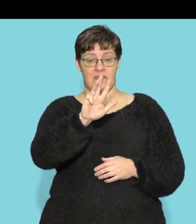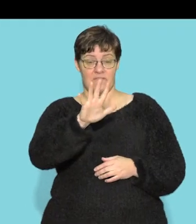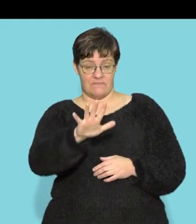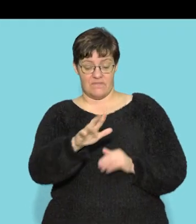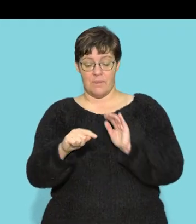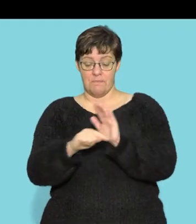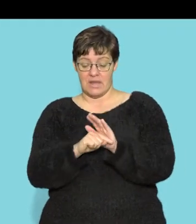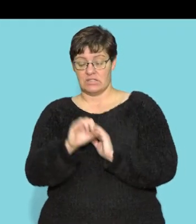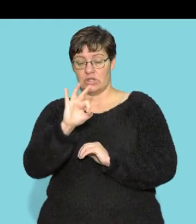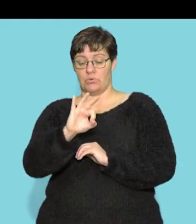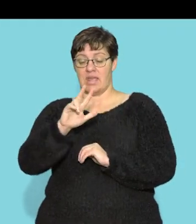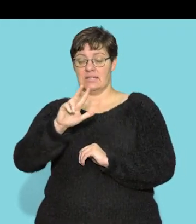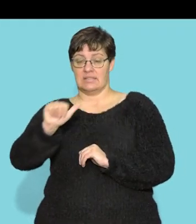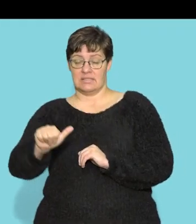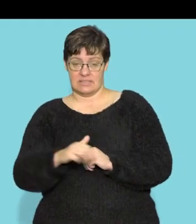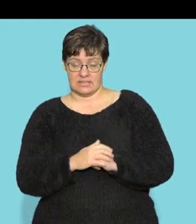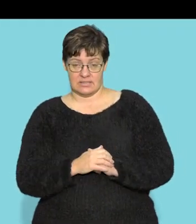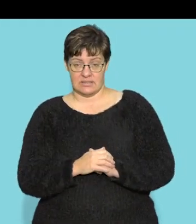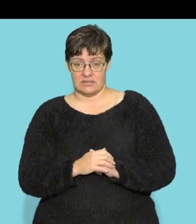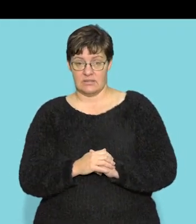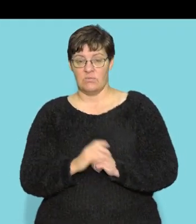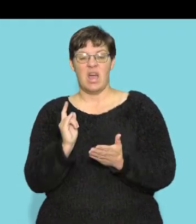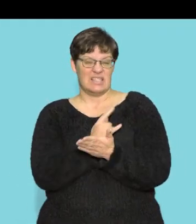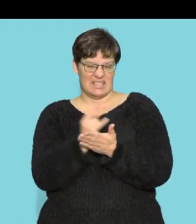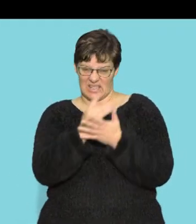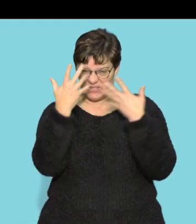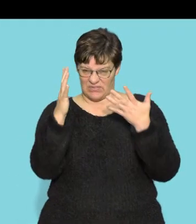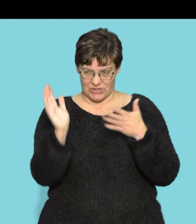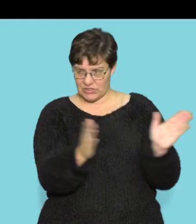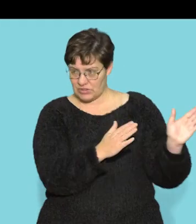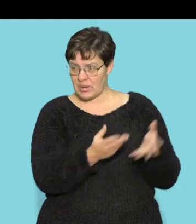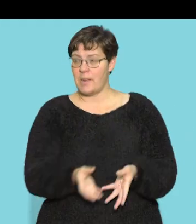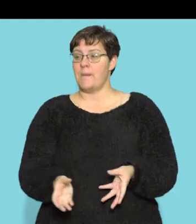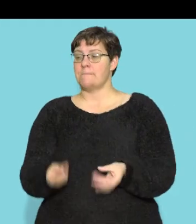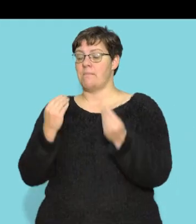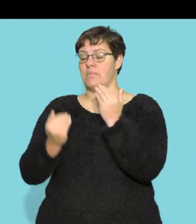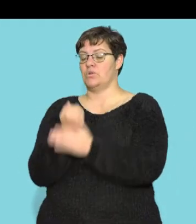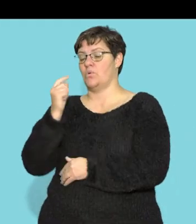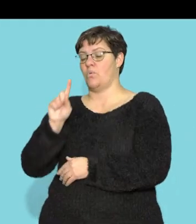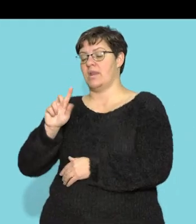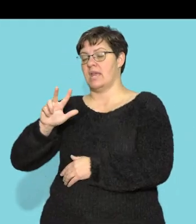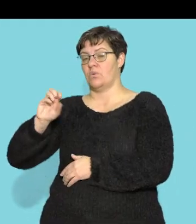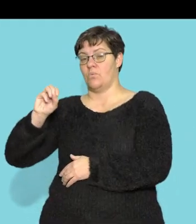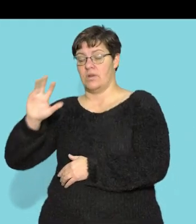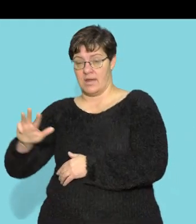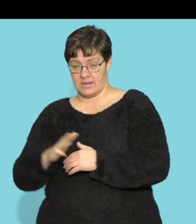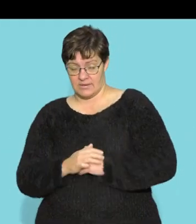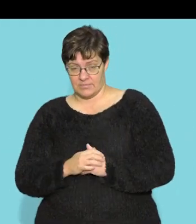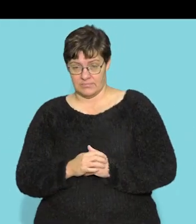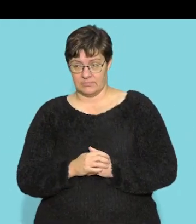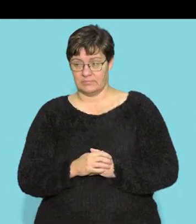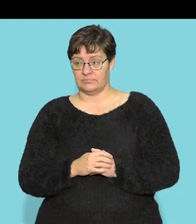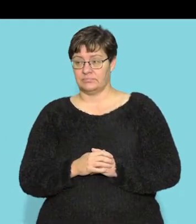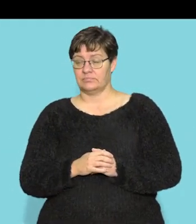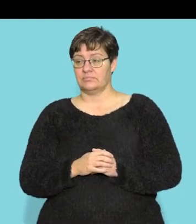the 386. We spoke at length about the 386 to give me my new provision of 1809.